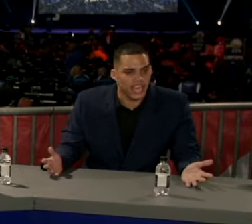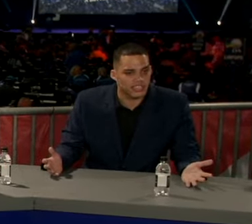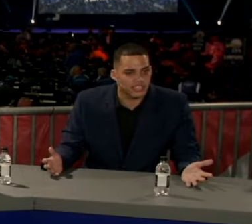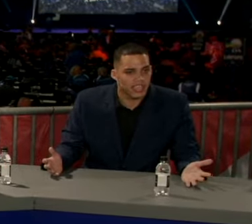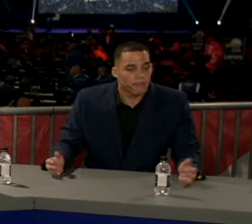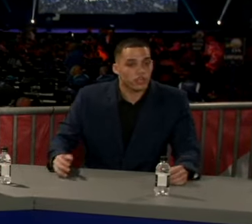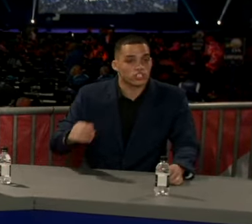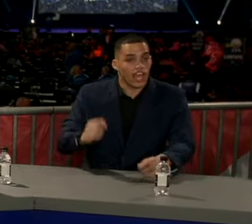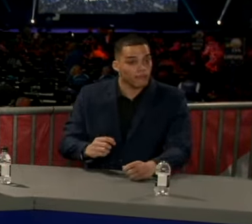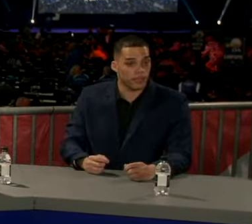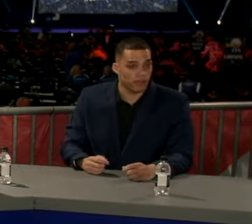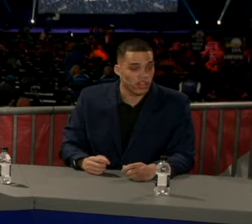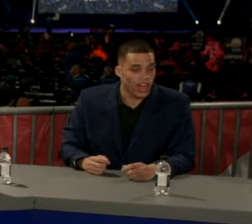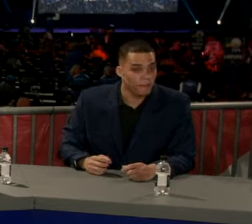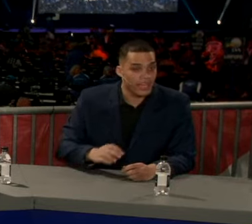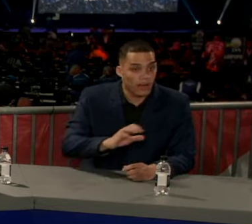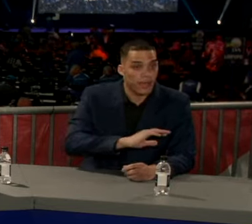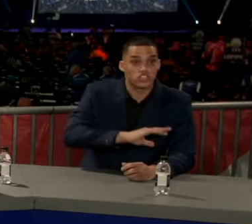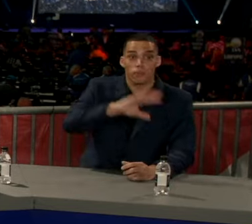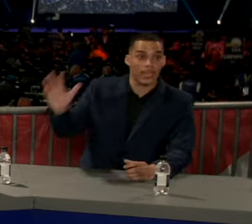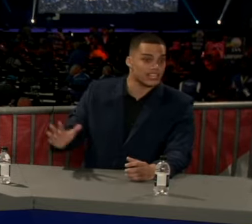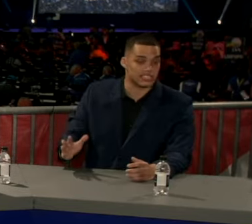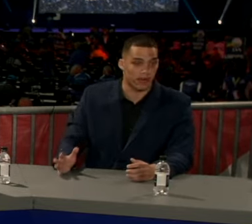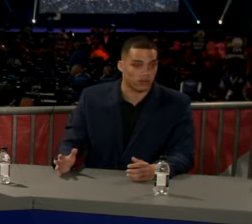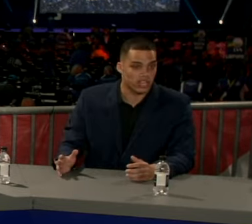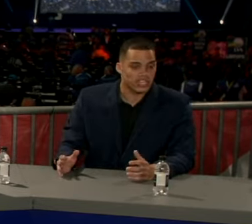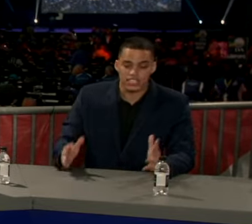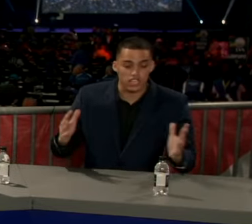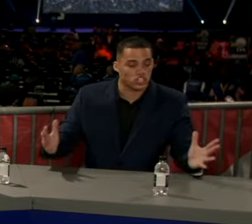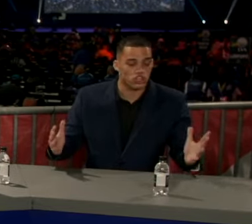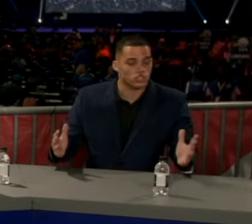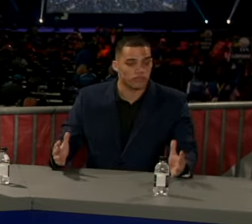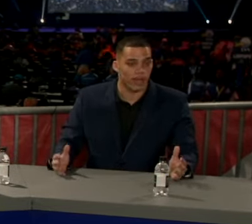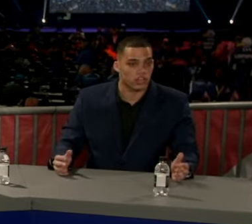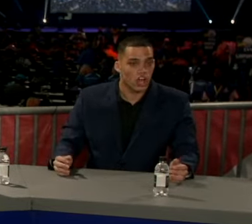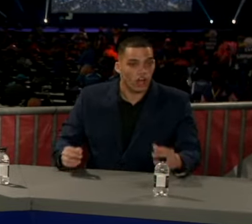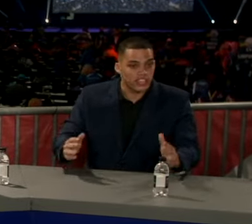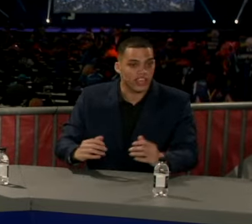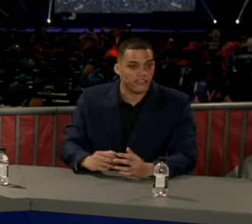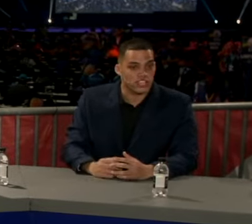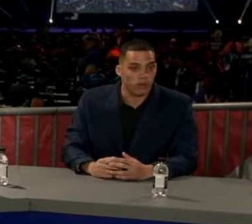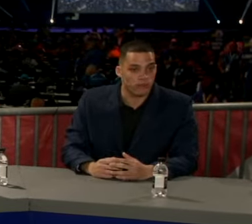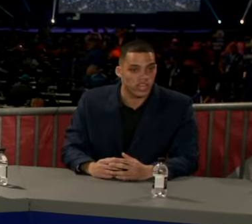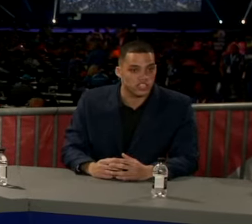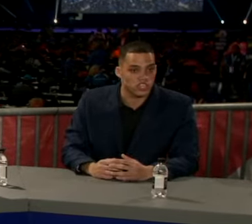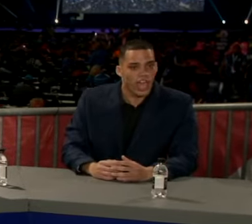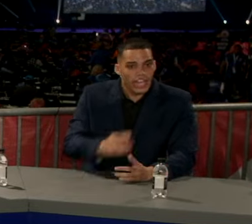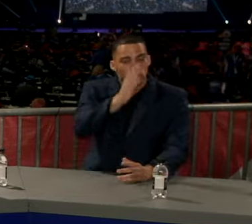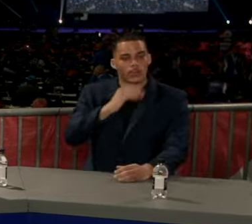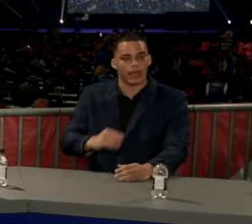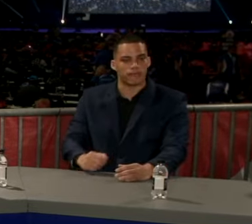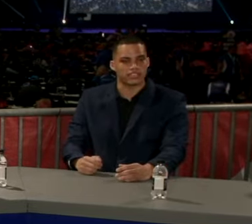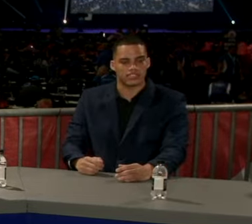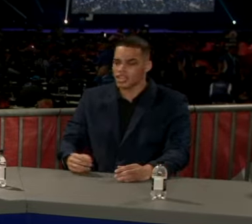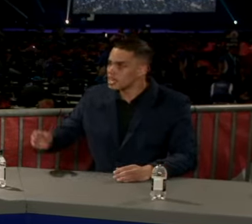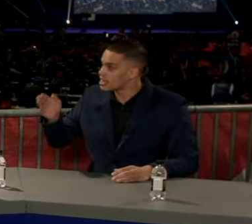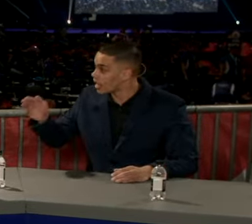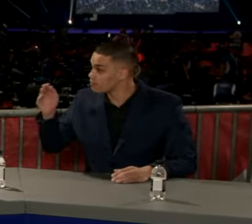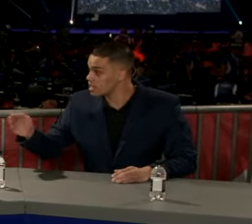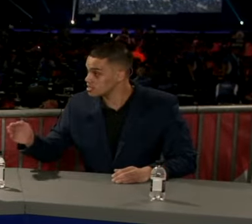be the case. Because young people make up a tremendous amount, such a huge amount of South Africa's population. And you know what that